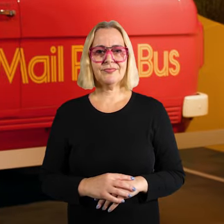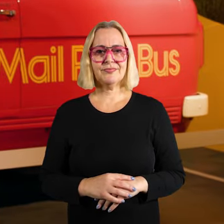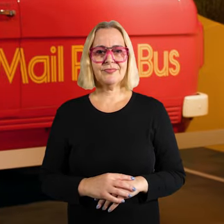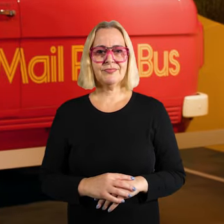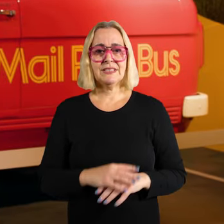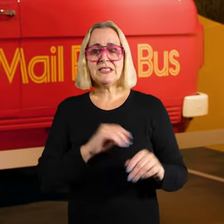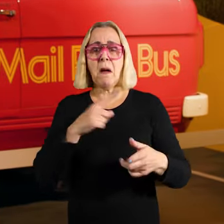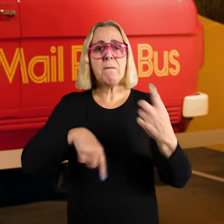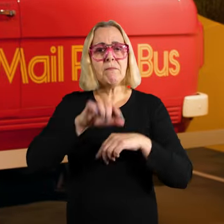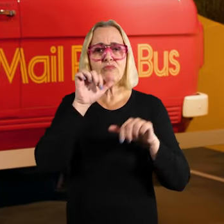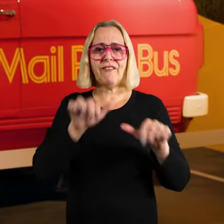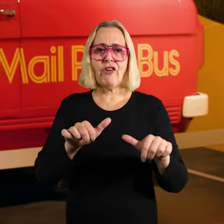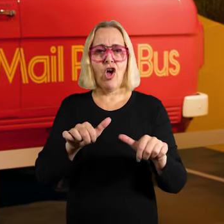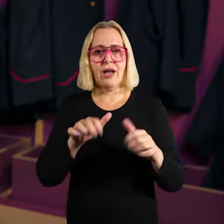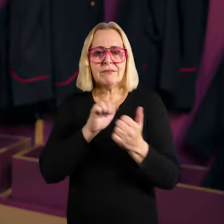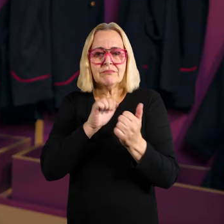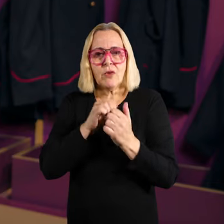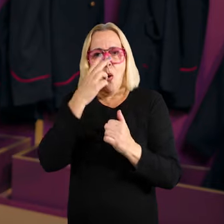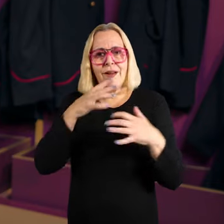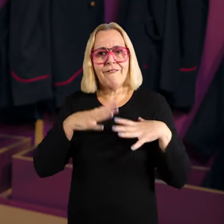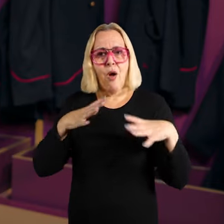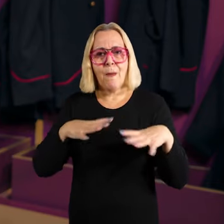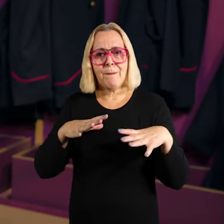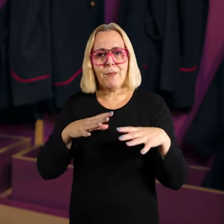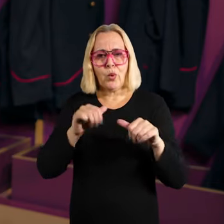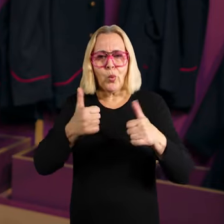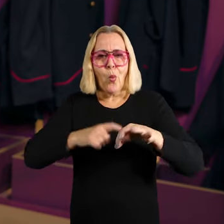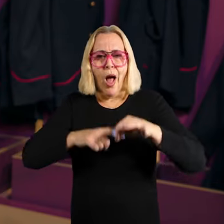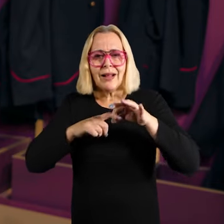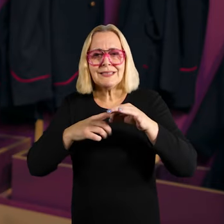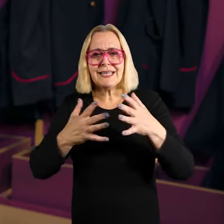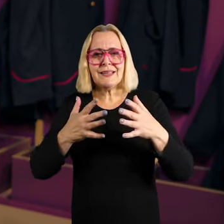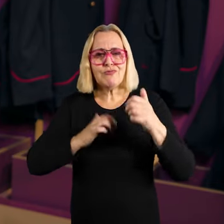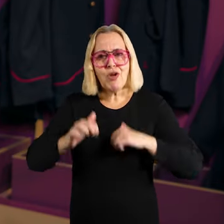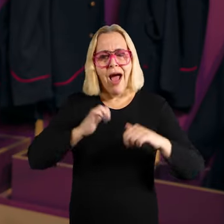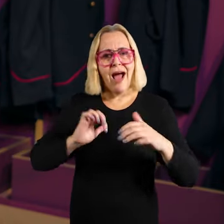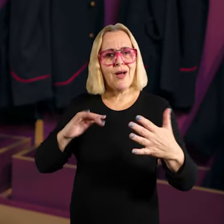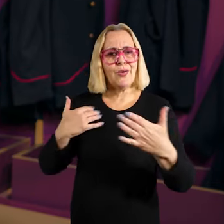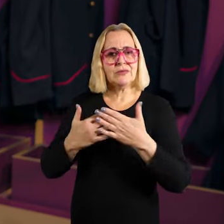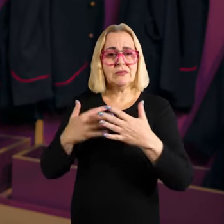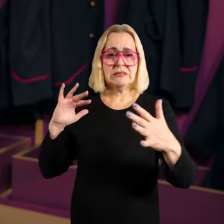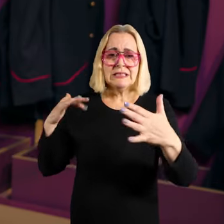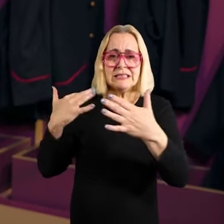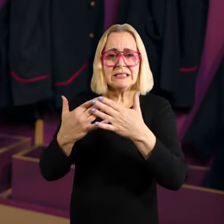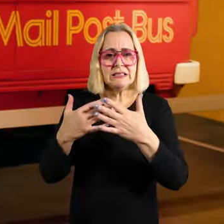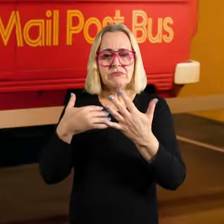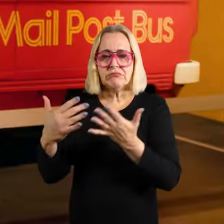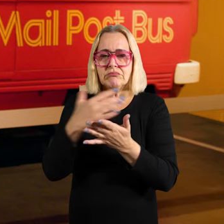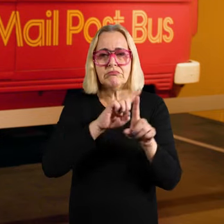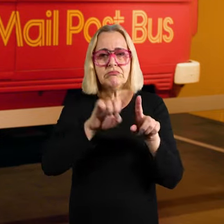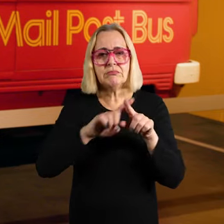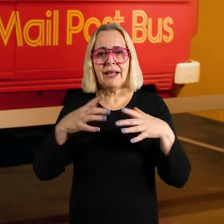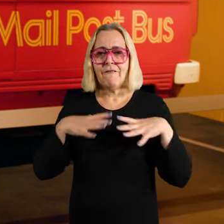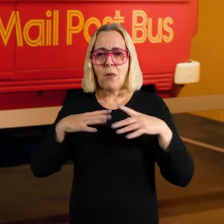Some of us still prefer to hang on to some of the old uniform because it's good quality and we feel proud to wear it.